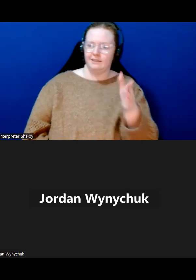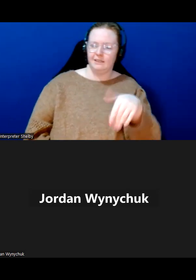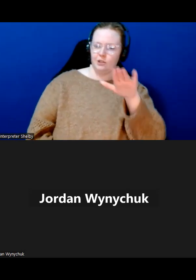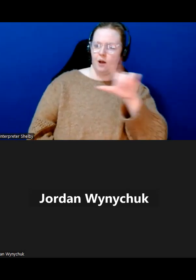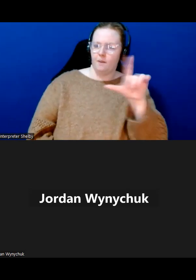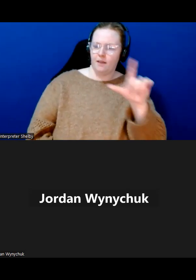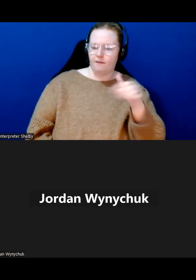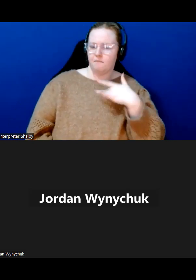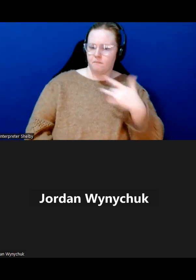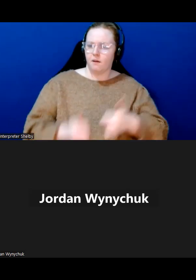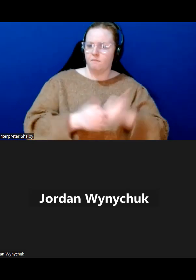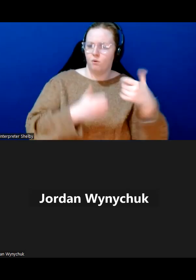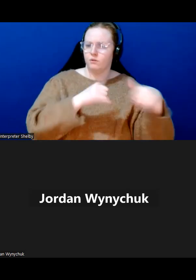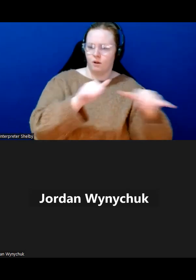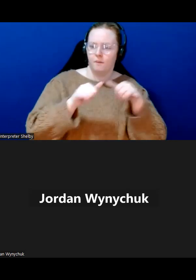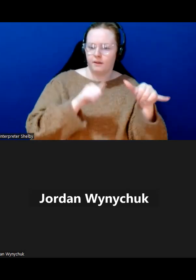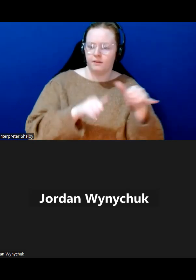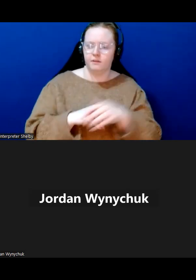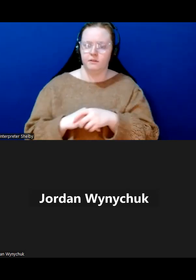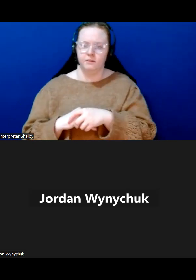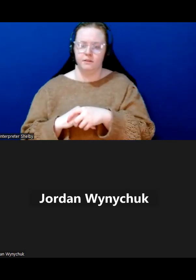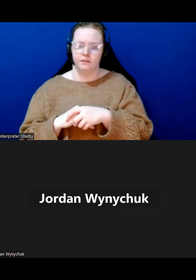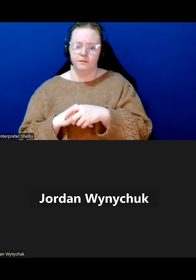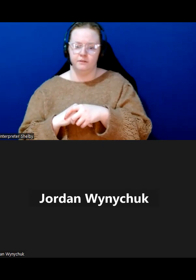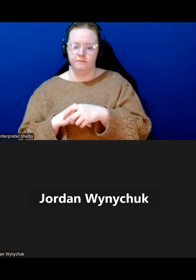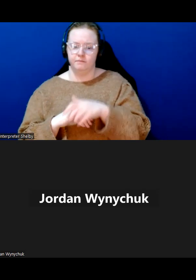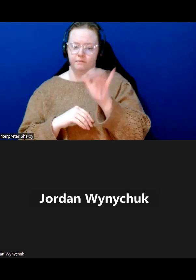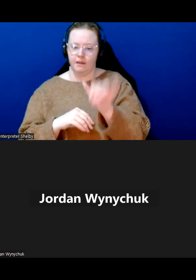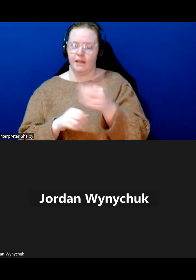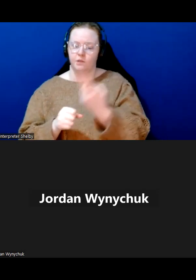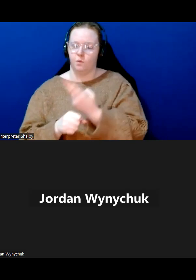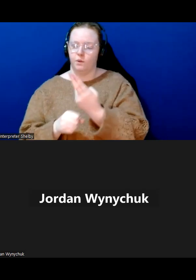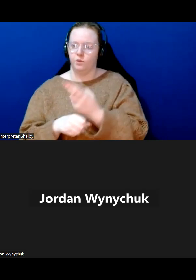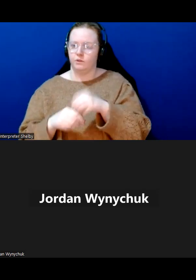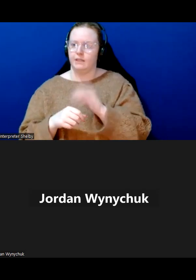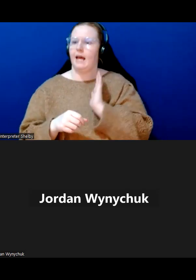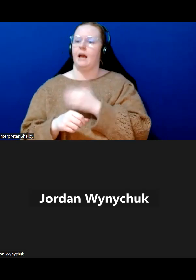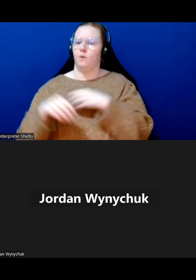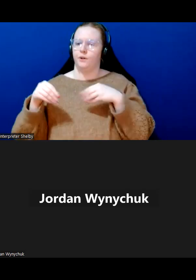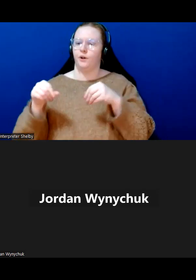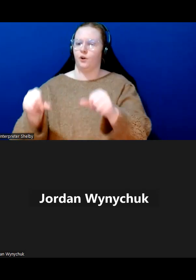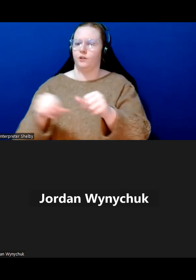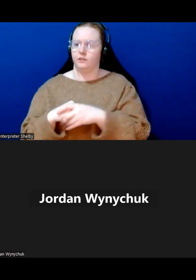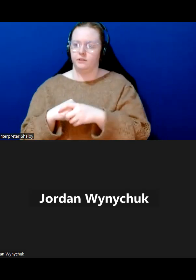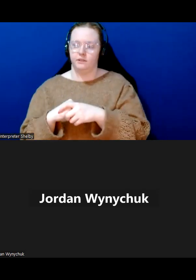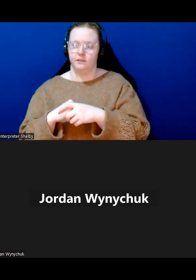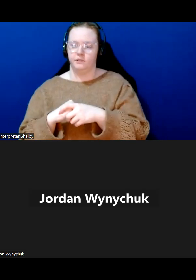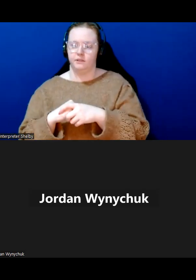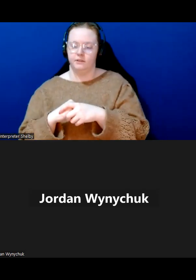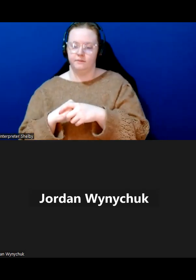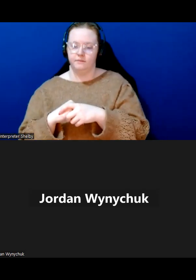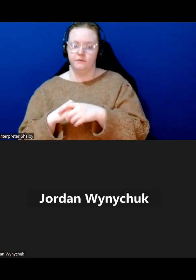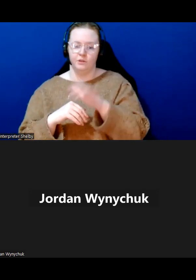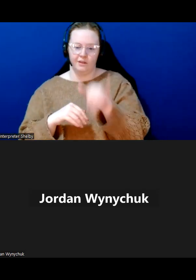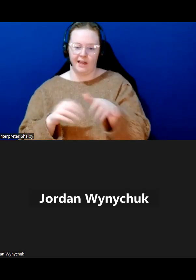top left-hand side, which is actually what we use in our SucSeed gardens as well. So the basin that you see there, the